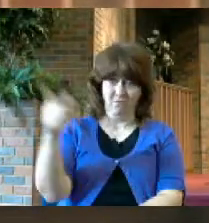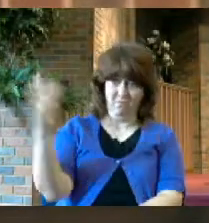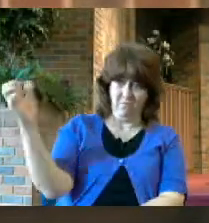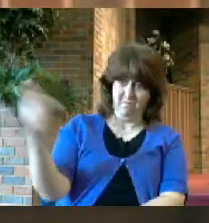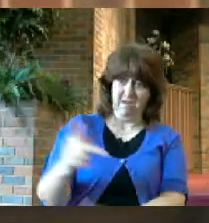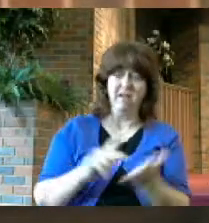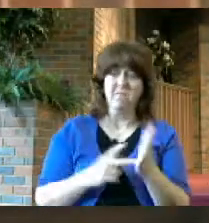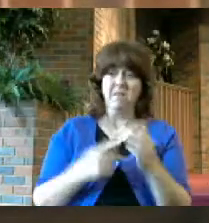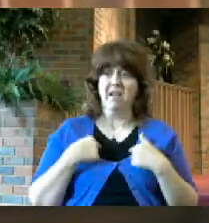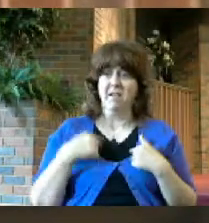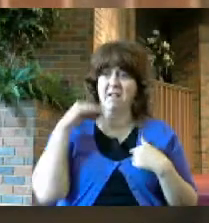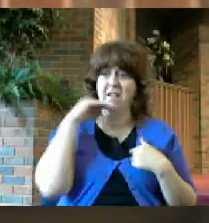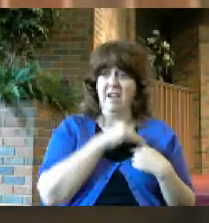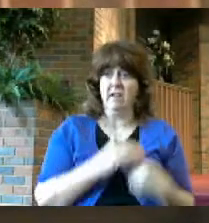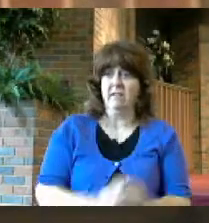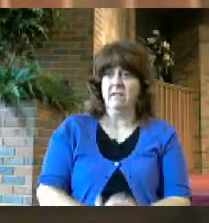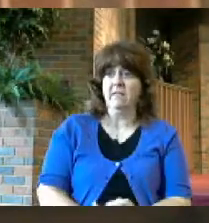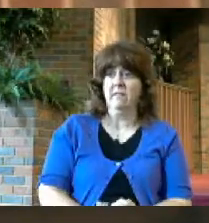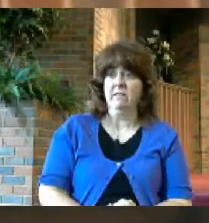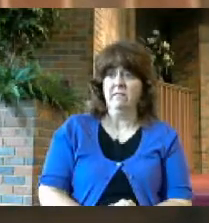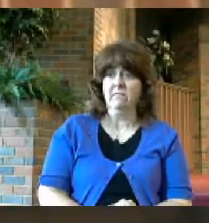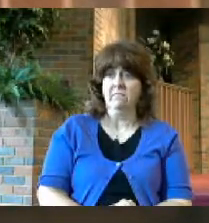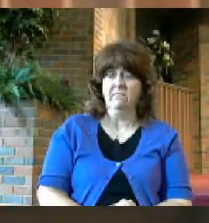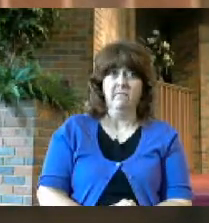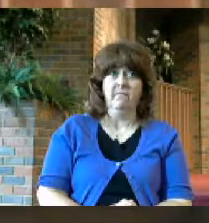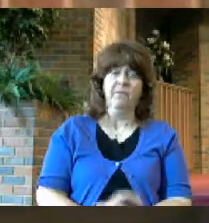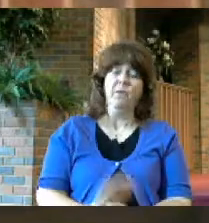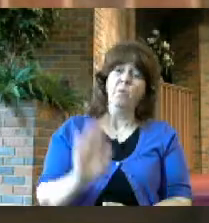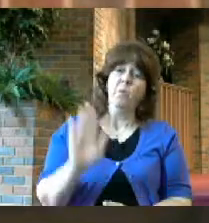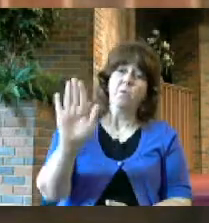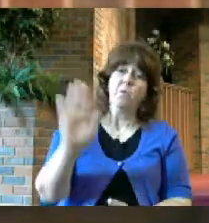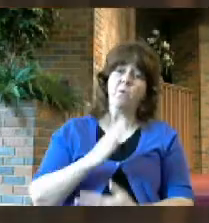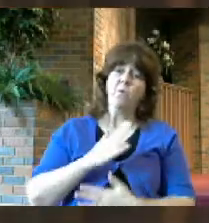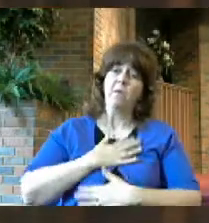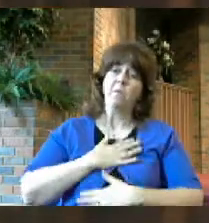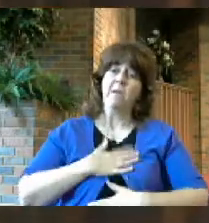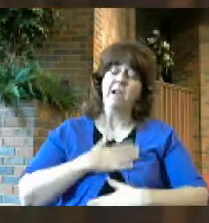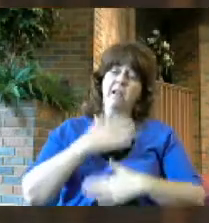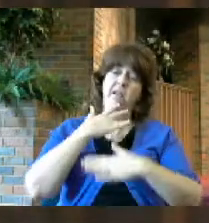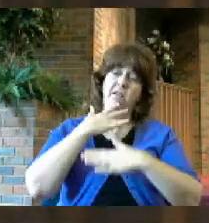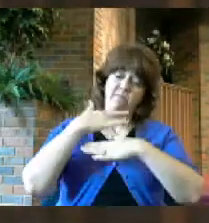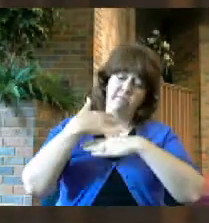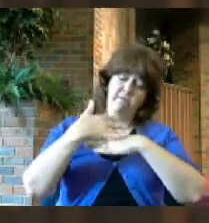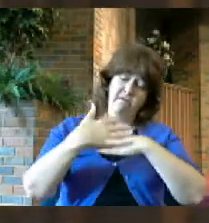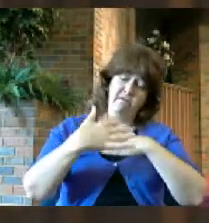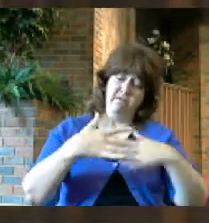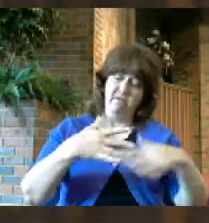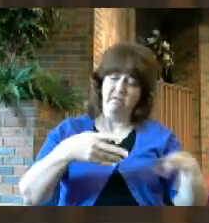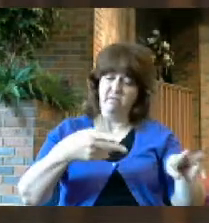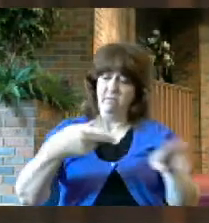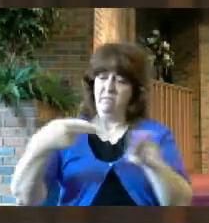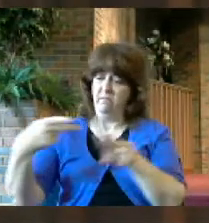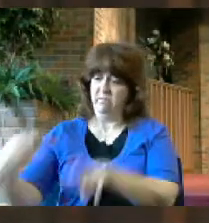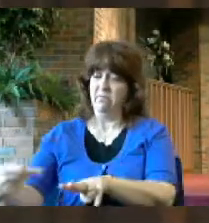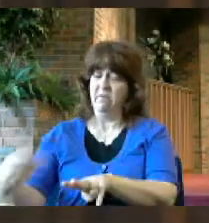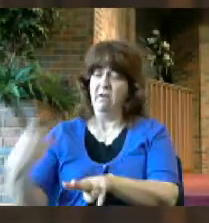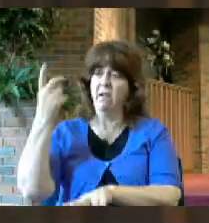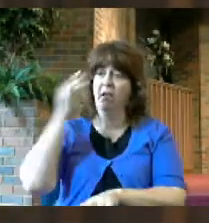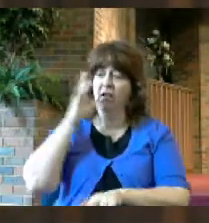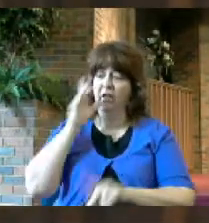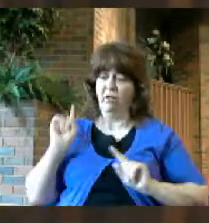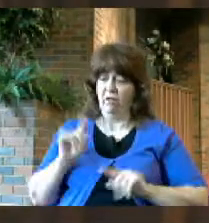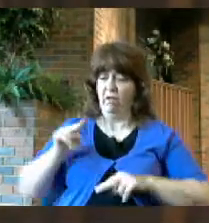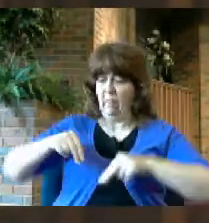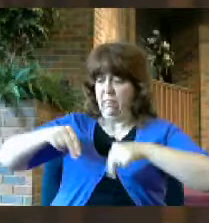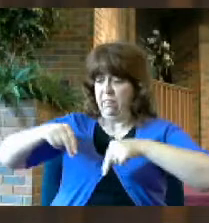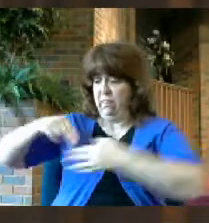because the blood of your body will be licked by the dogs." All the fulfillment of that prophecy is going to come